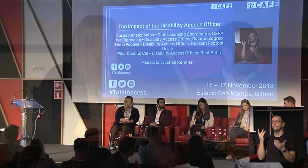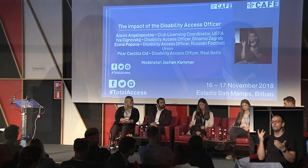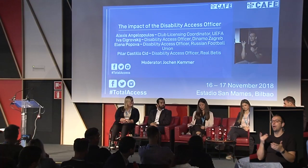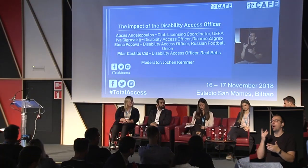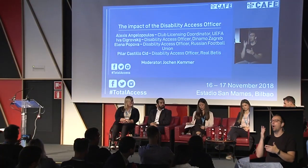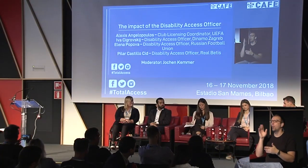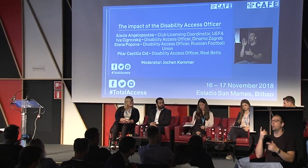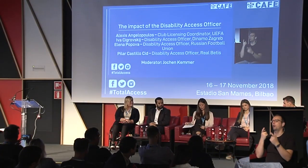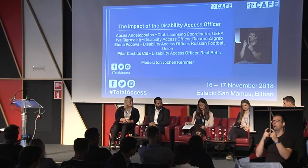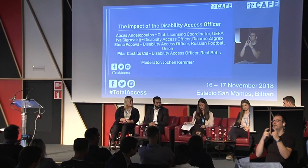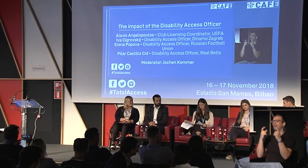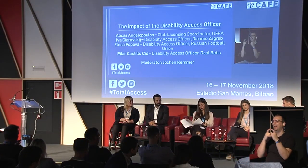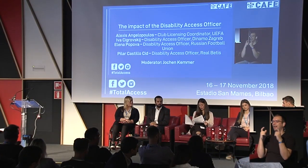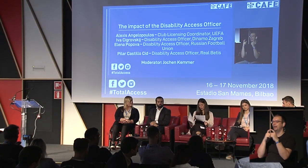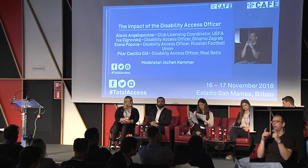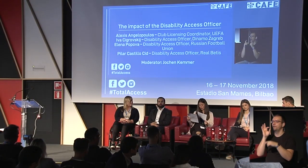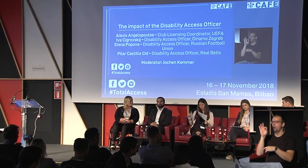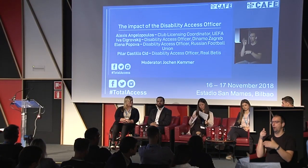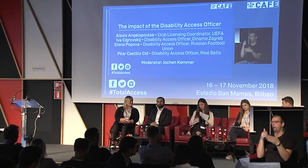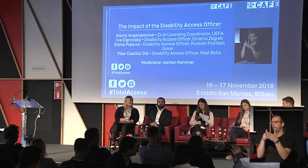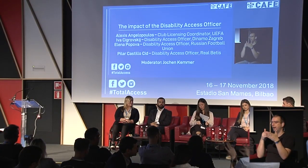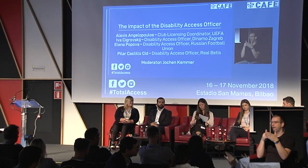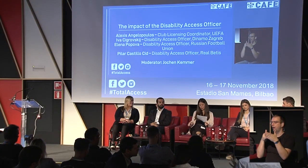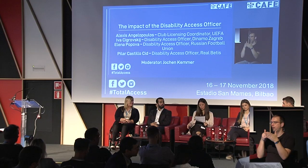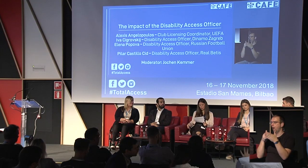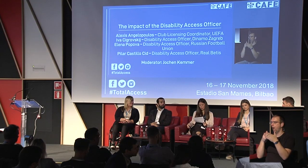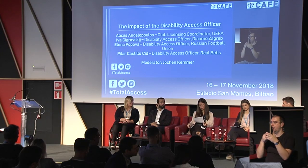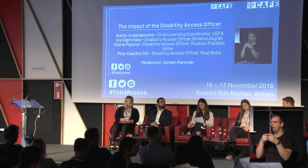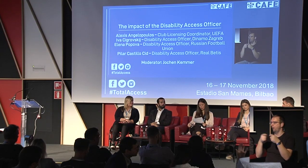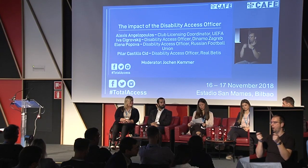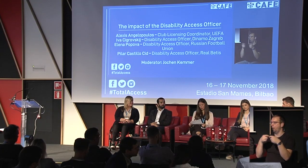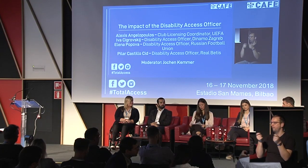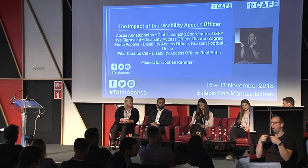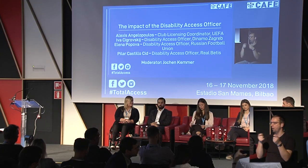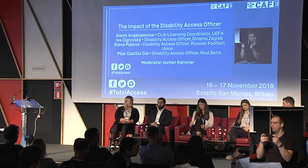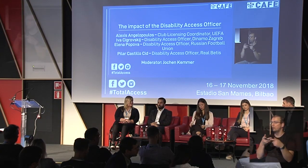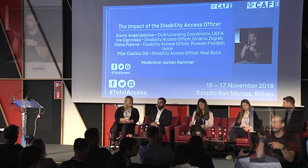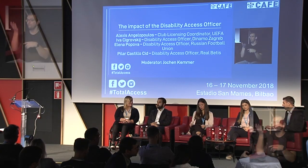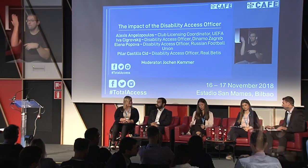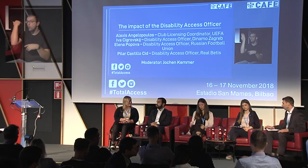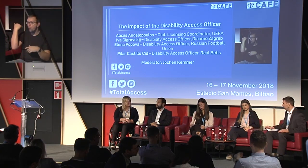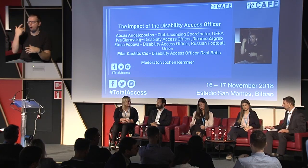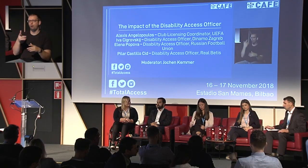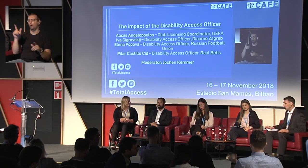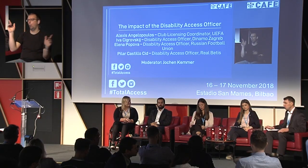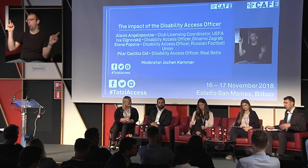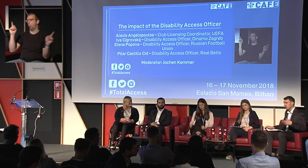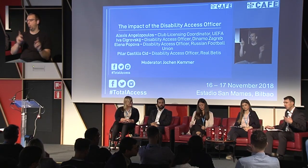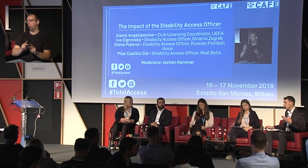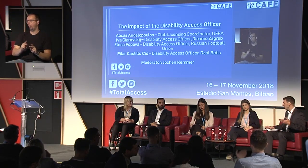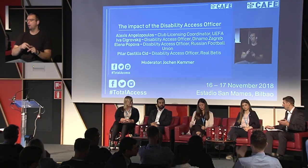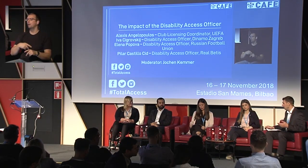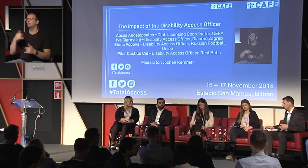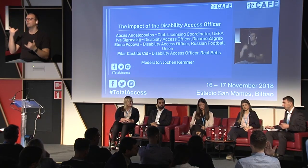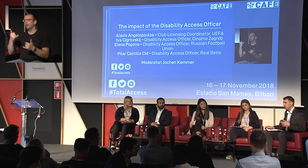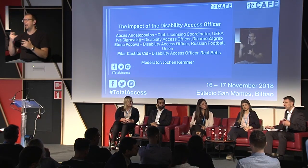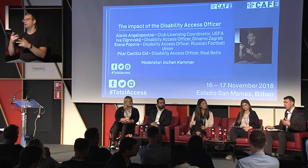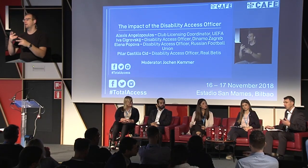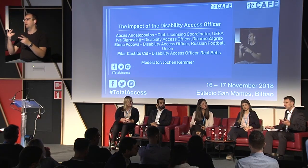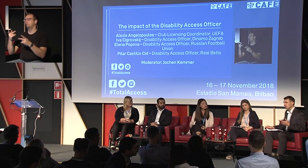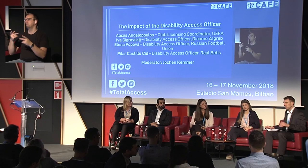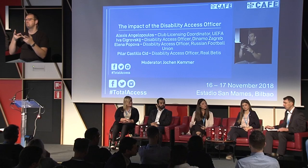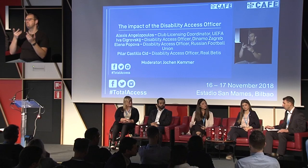I mean, you see, in a short period of time, you've managed quite a lot. Yeah. Now to you and Pilar, and